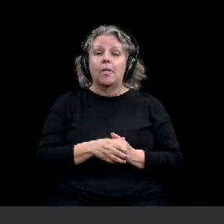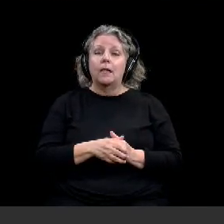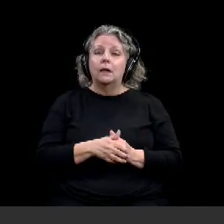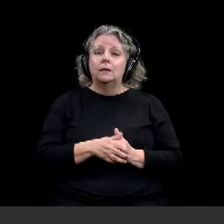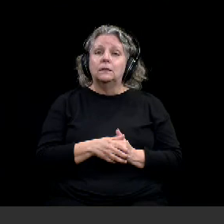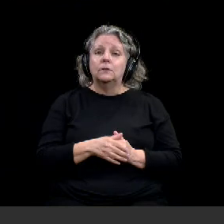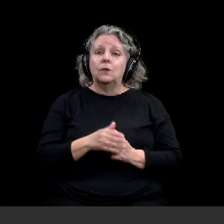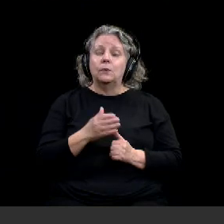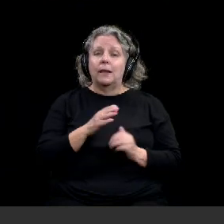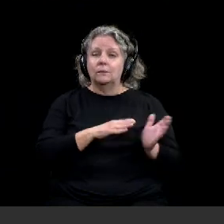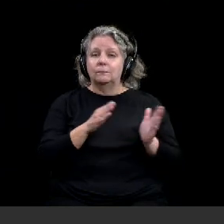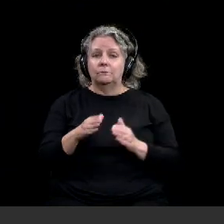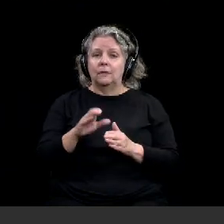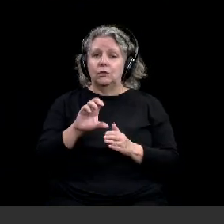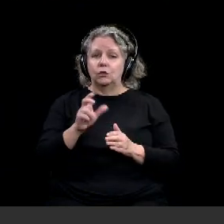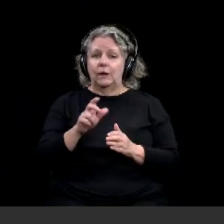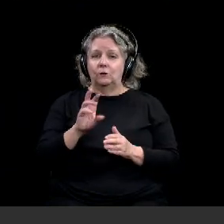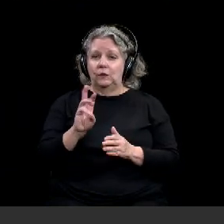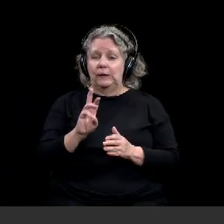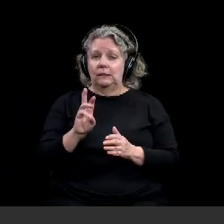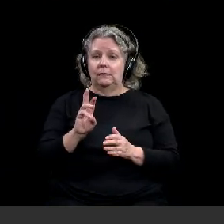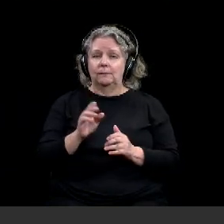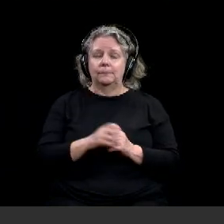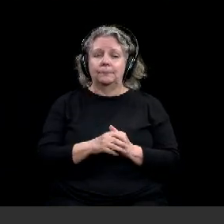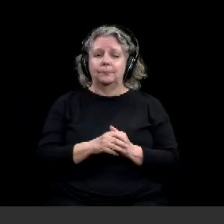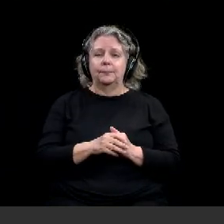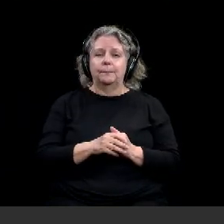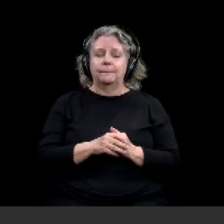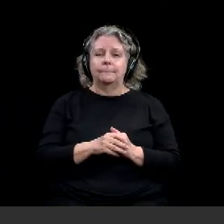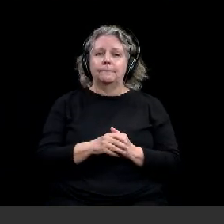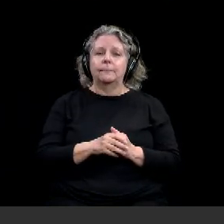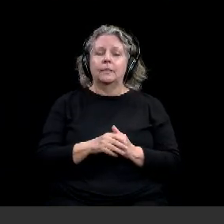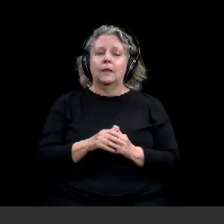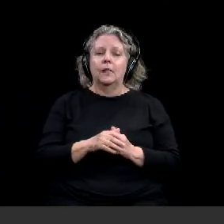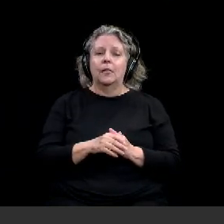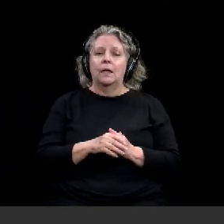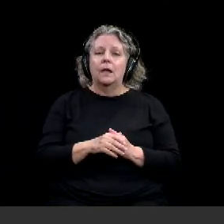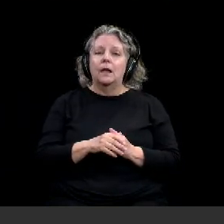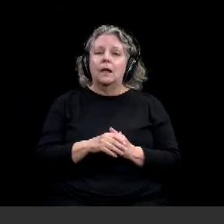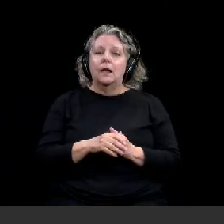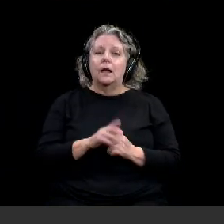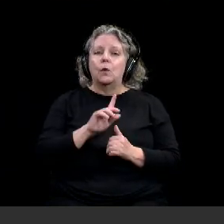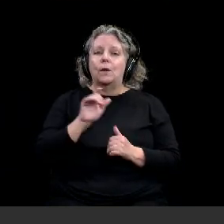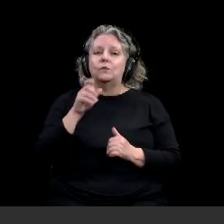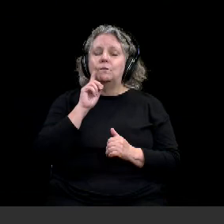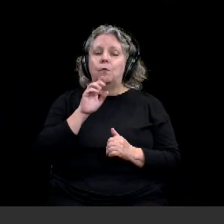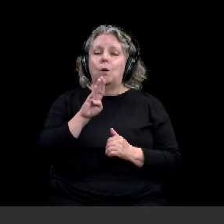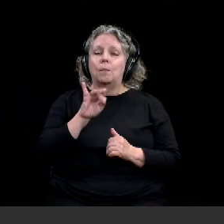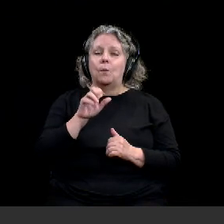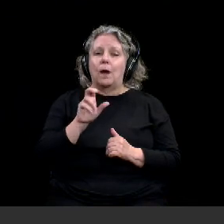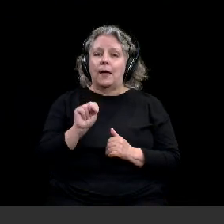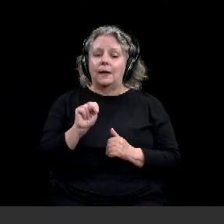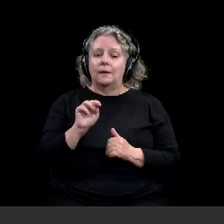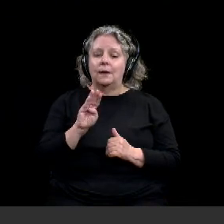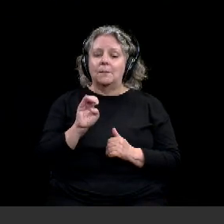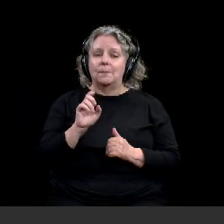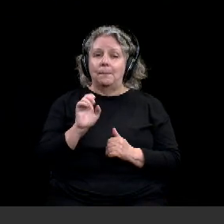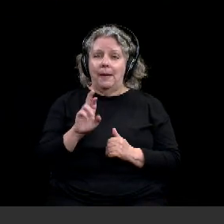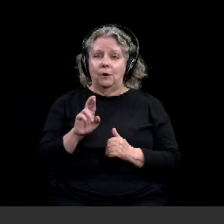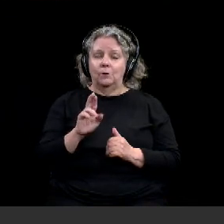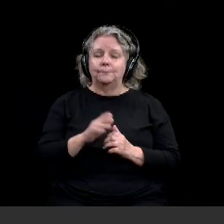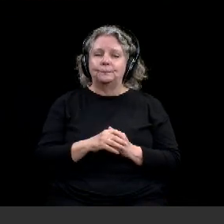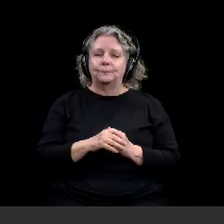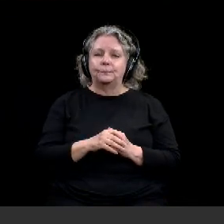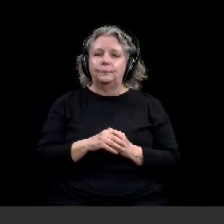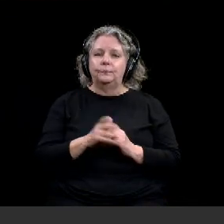hi. This question is for Brian Becker. According to state data, over the last 3 weeks, you